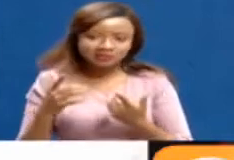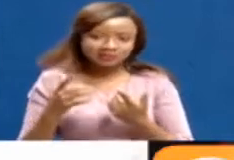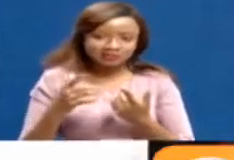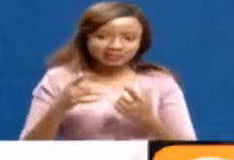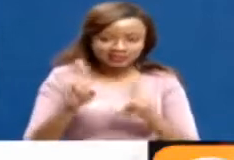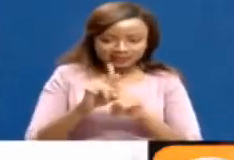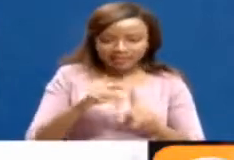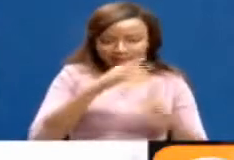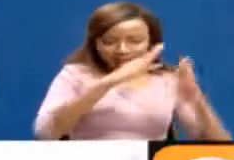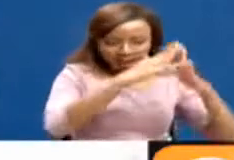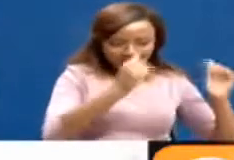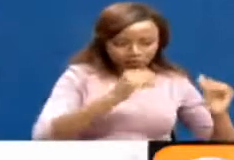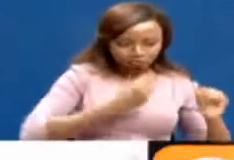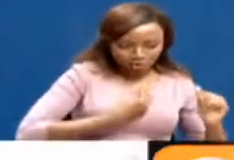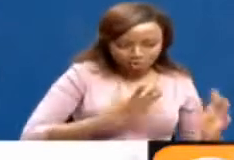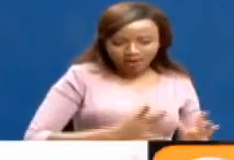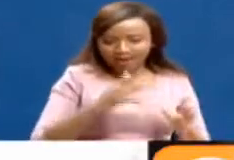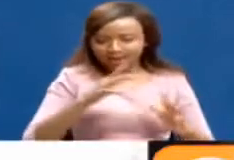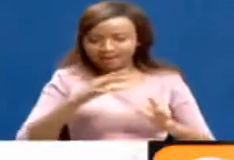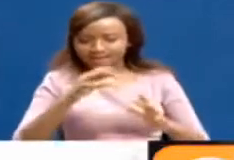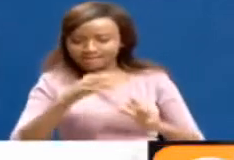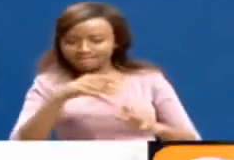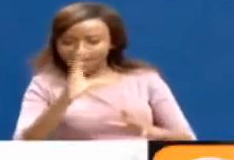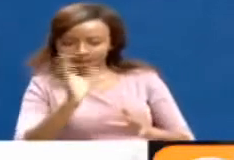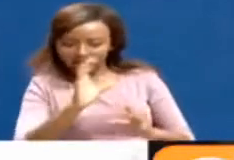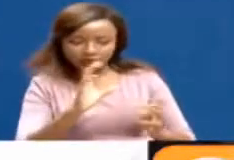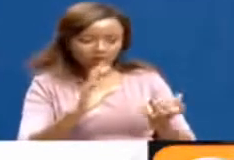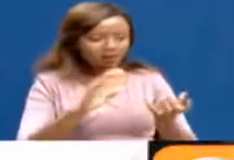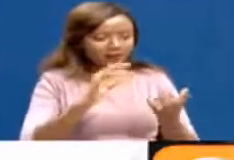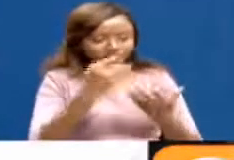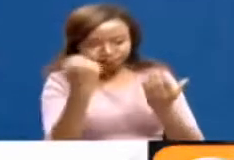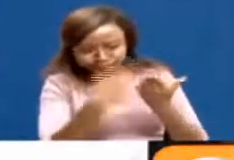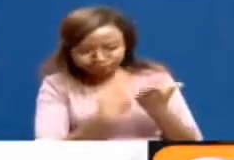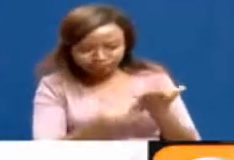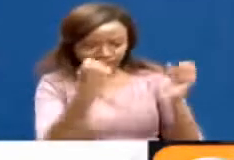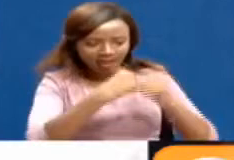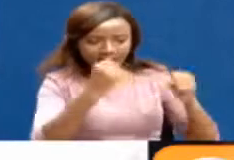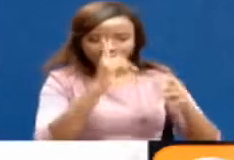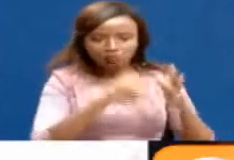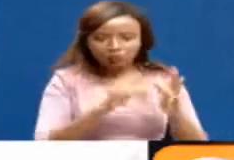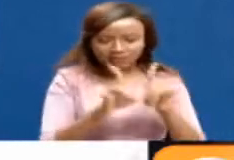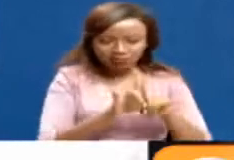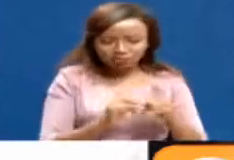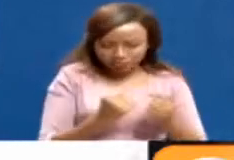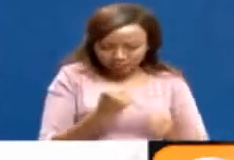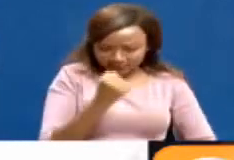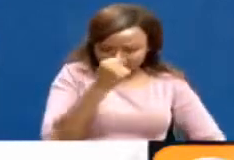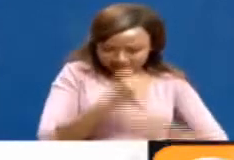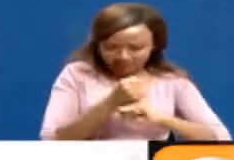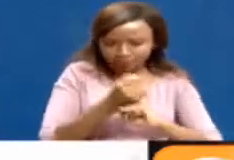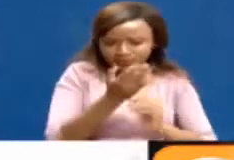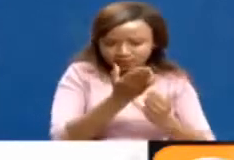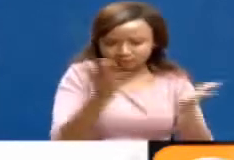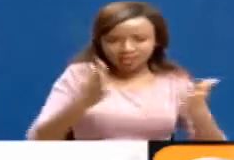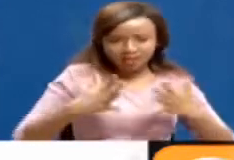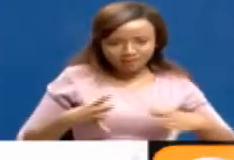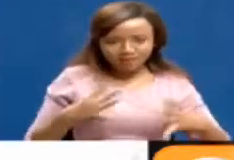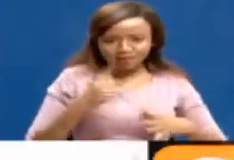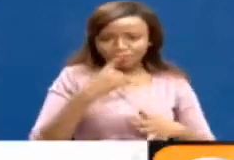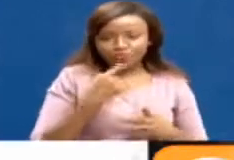tenancy agreements, how to cushion, and I think that is one of the most important parts, how to cushion the most vulnerable